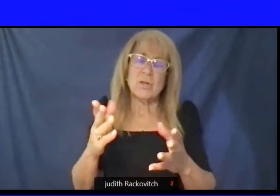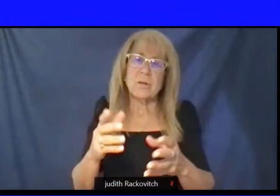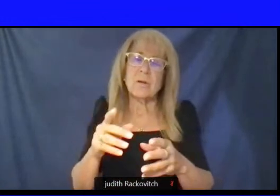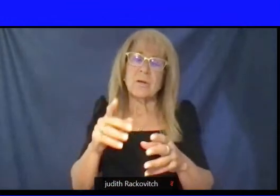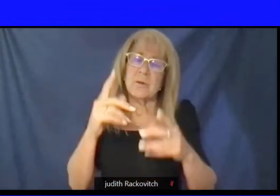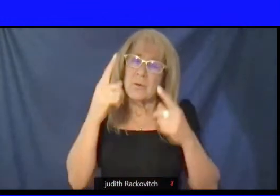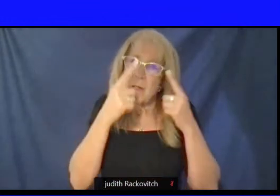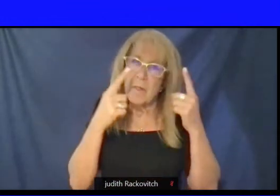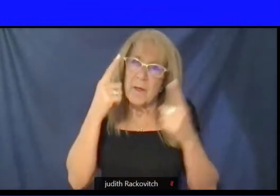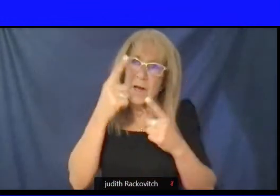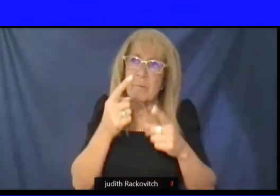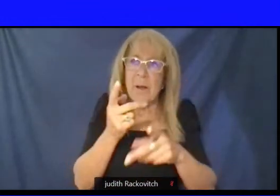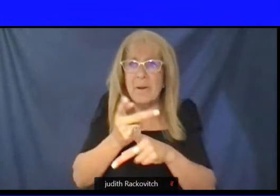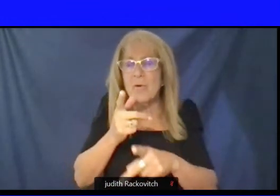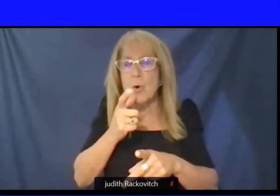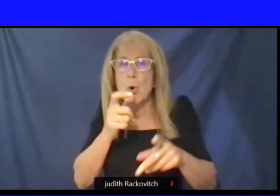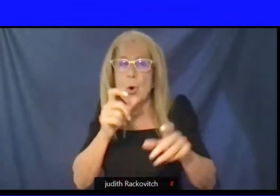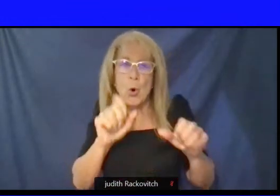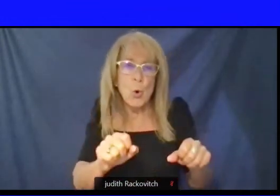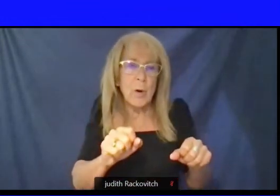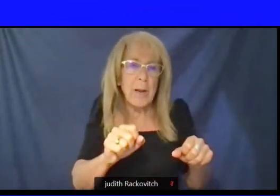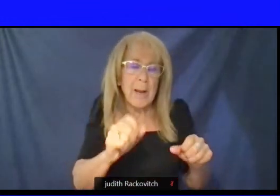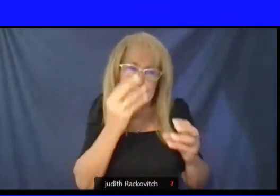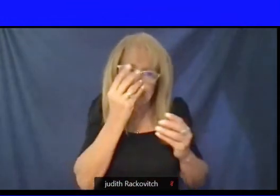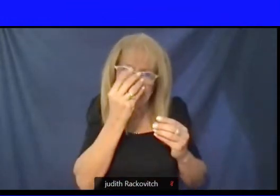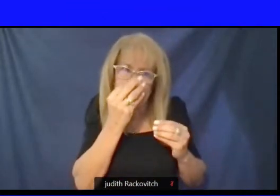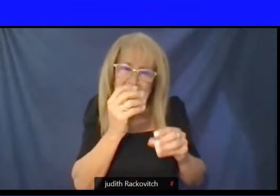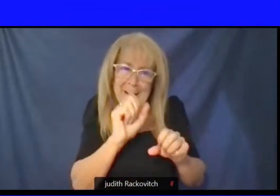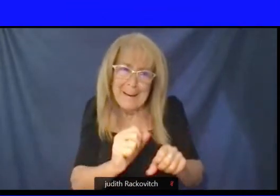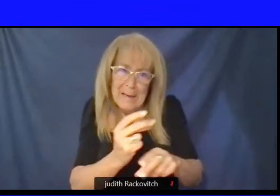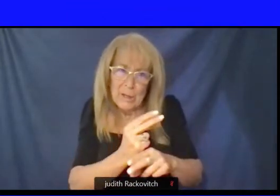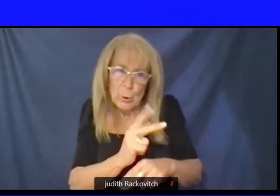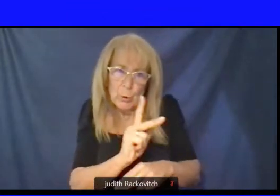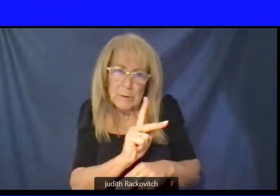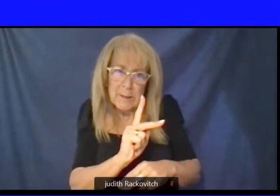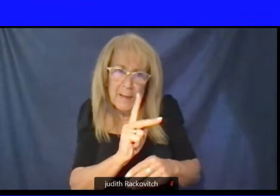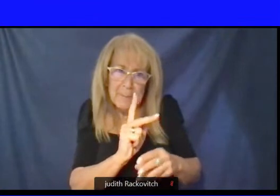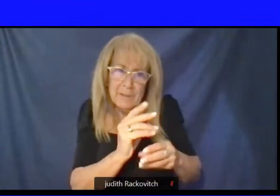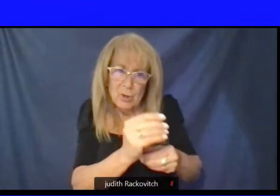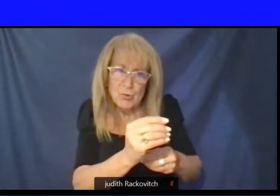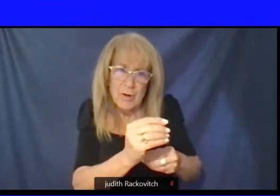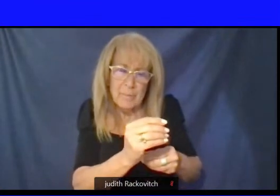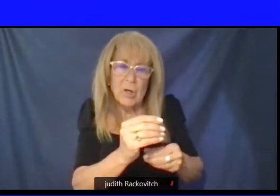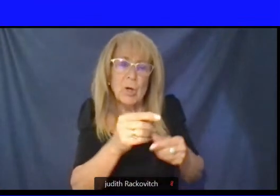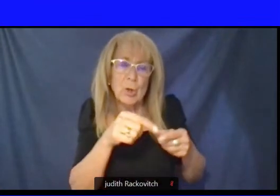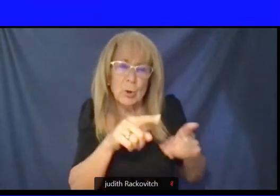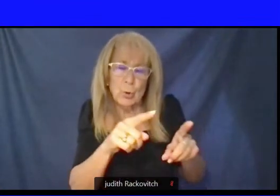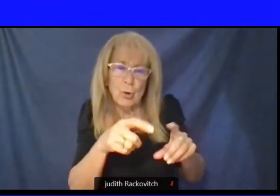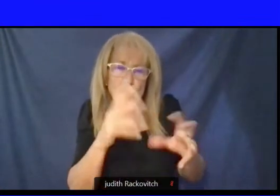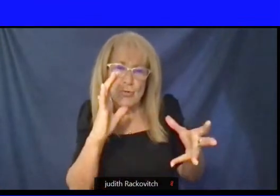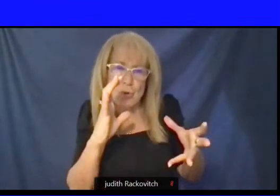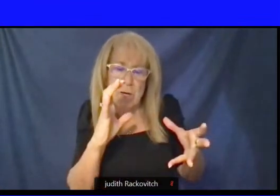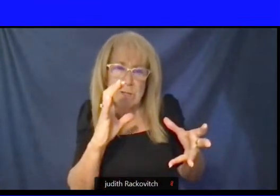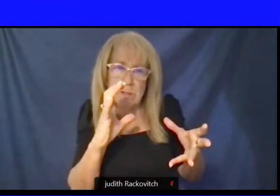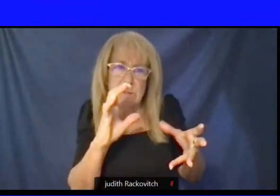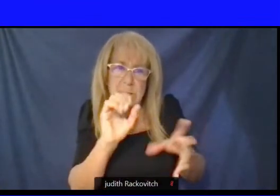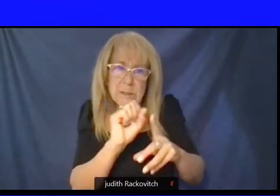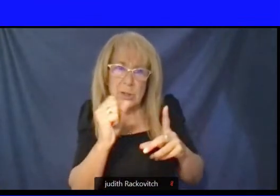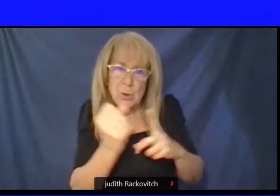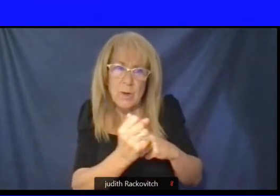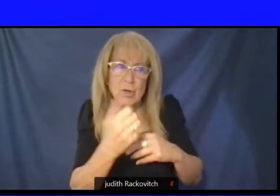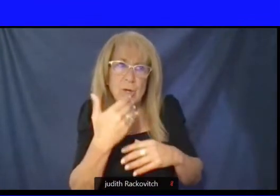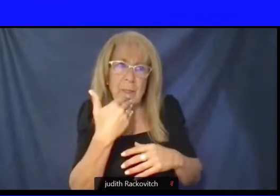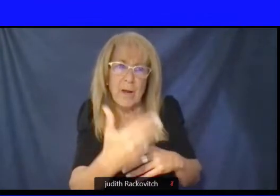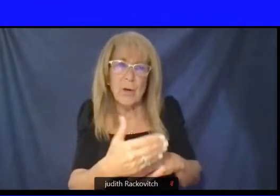Mills, who is one of New York's most well-known dance personalities in the salsa dance community. This past month, we also